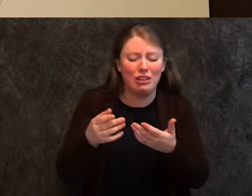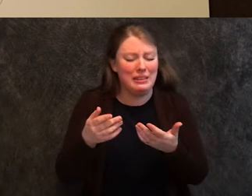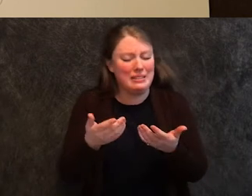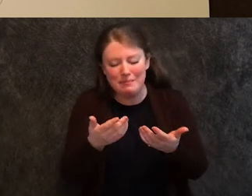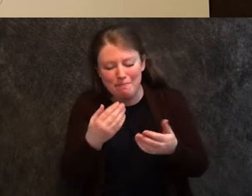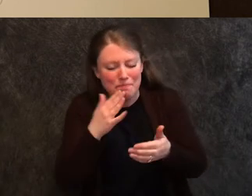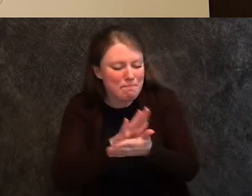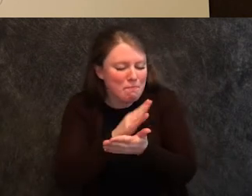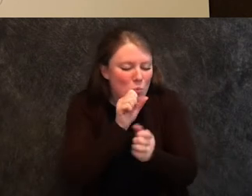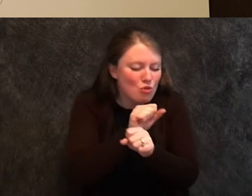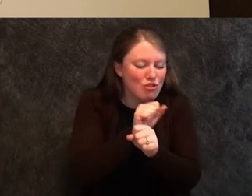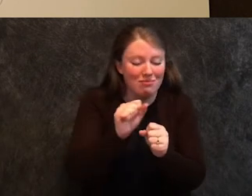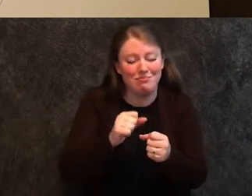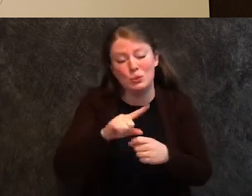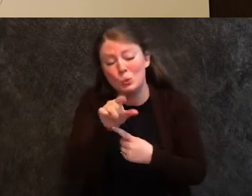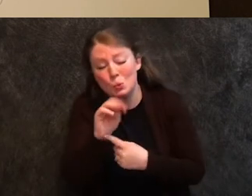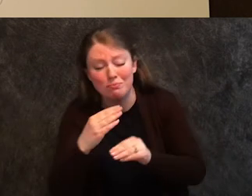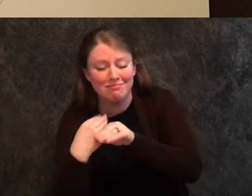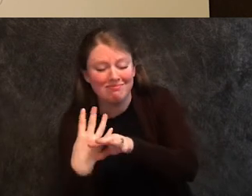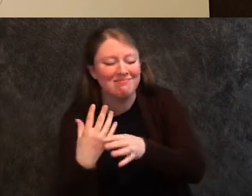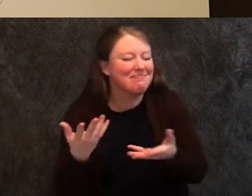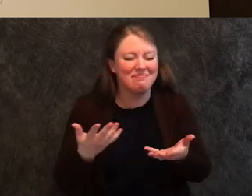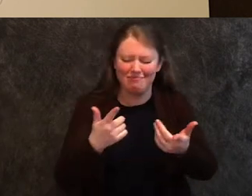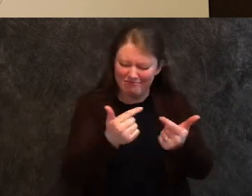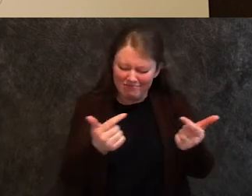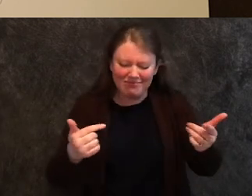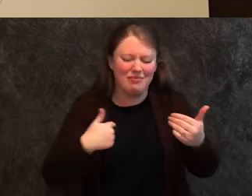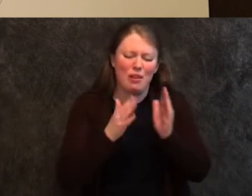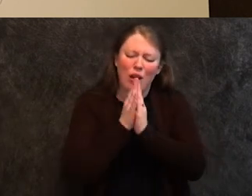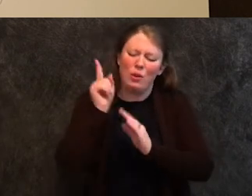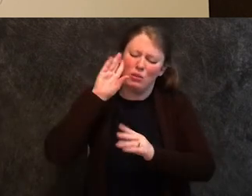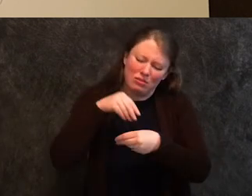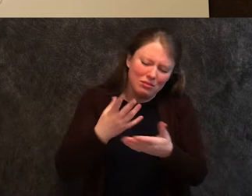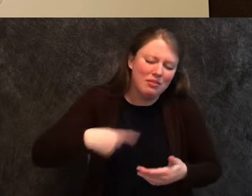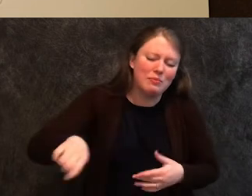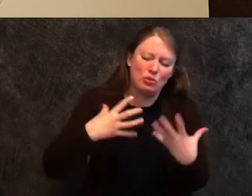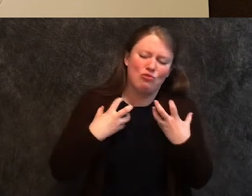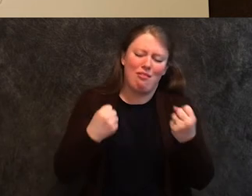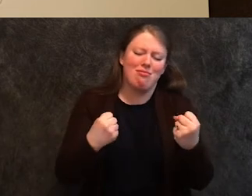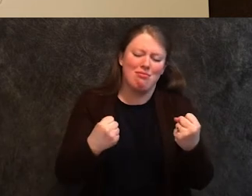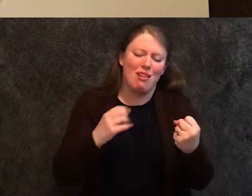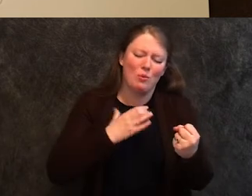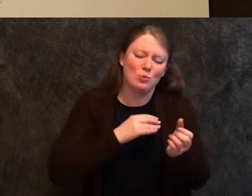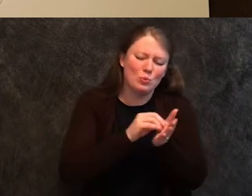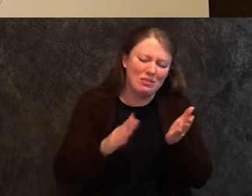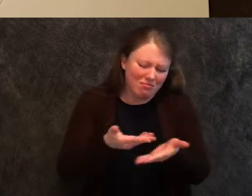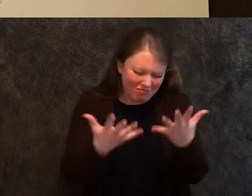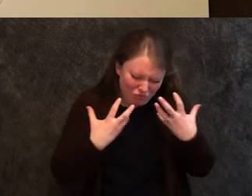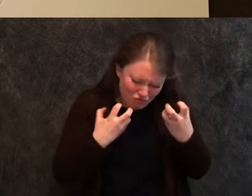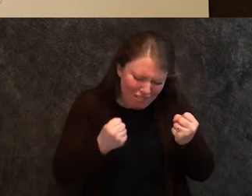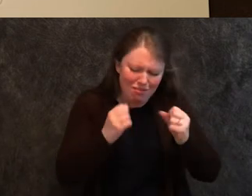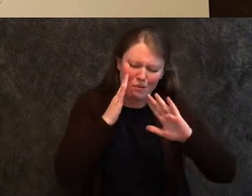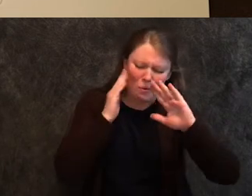on their papers, as they do their Zoom calls, whatever it might be, that you would strengthen our students, that you would give them hope, and that you would give them perseverance,